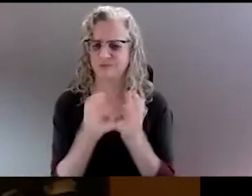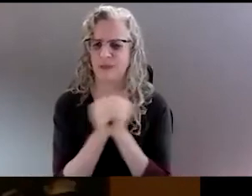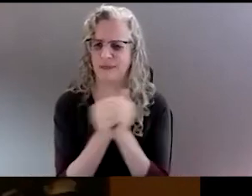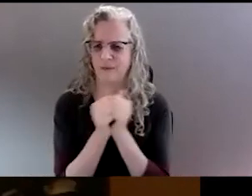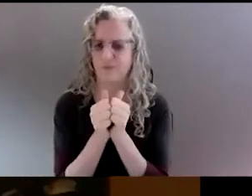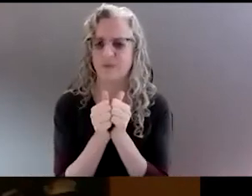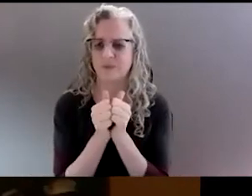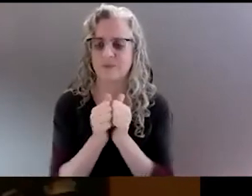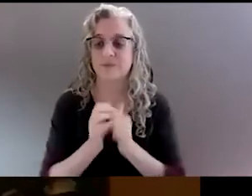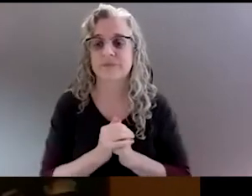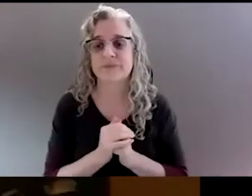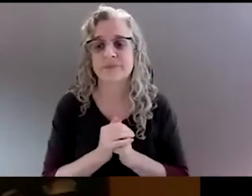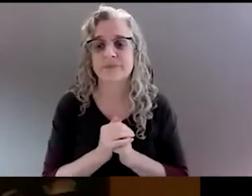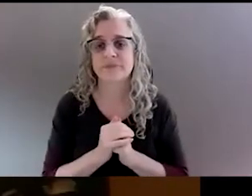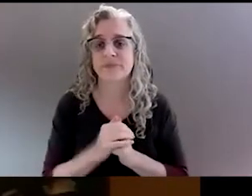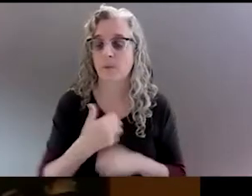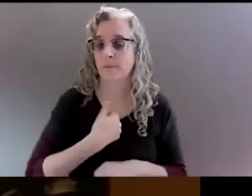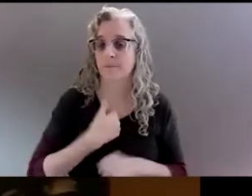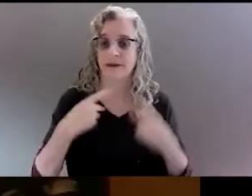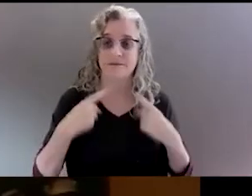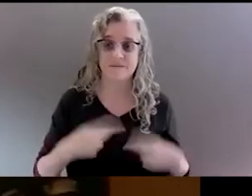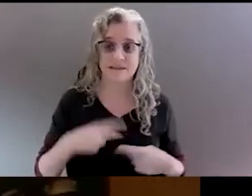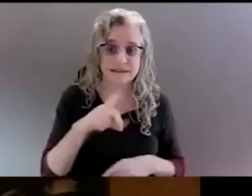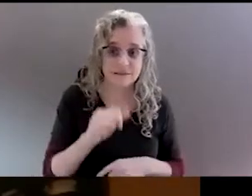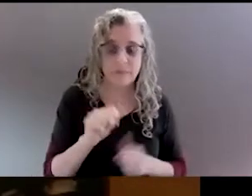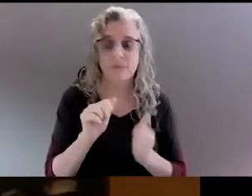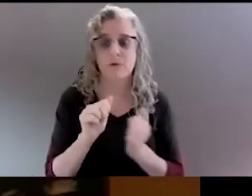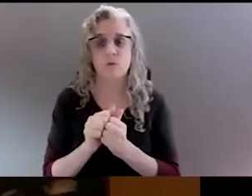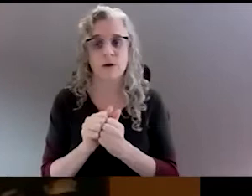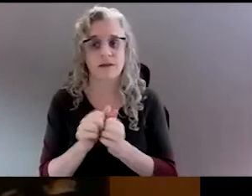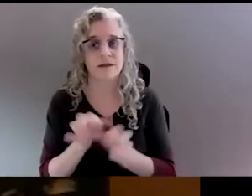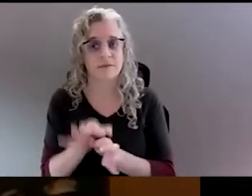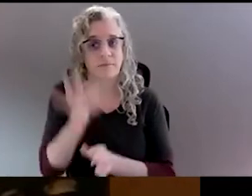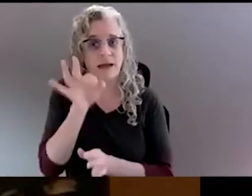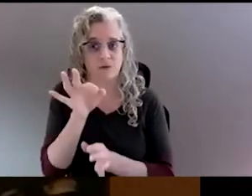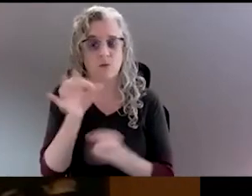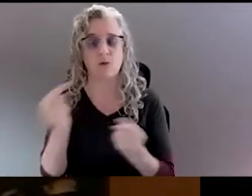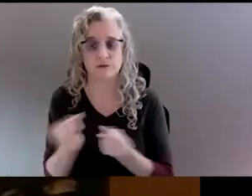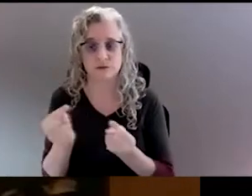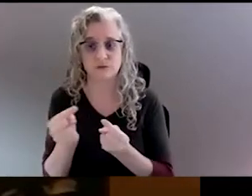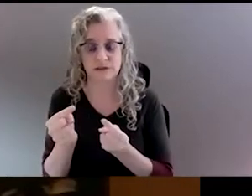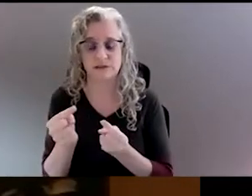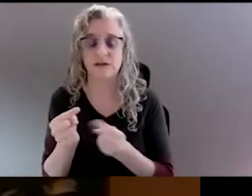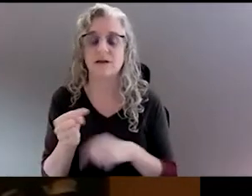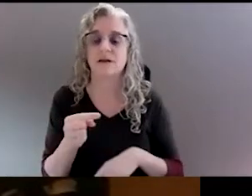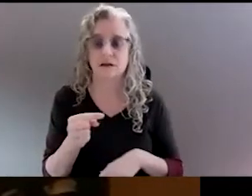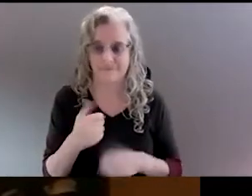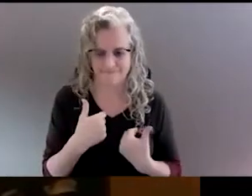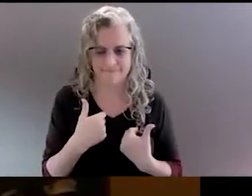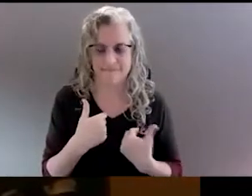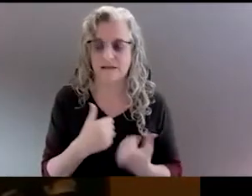is physically disabled with a spinal cord injury, when I educate medical professionals to say that the body is